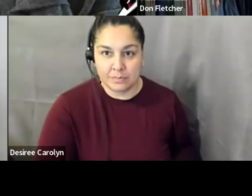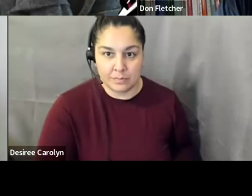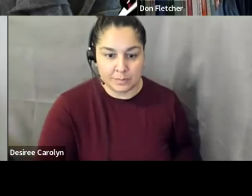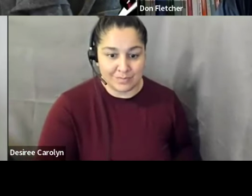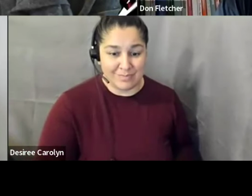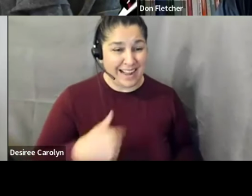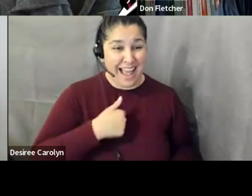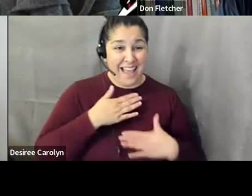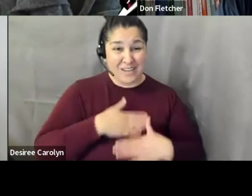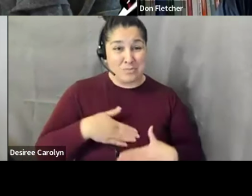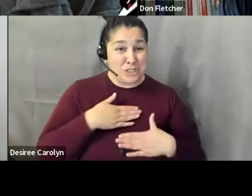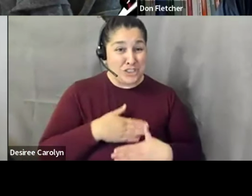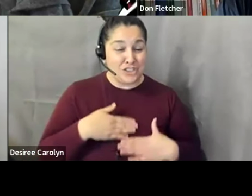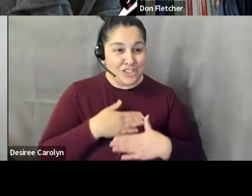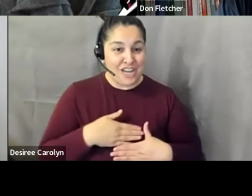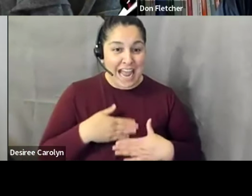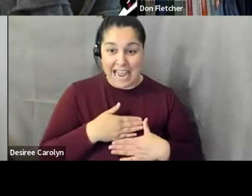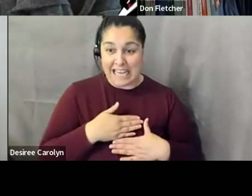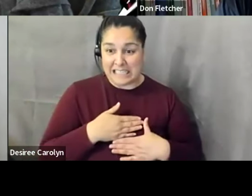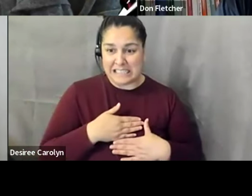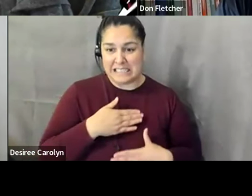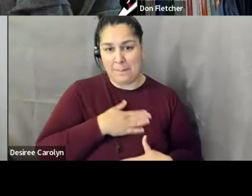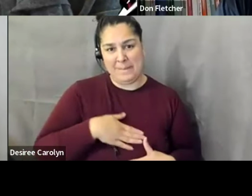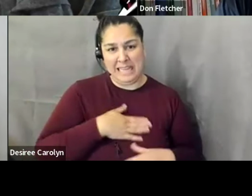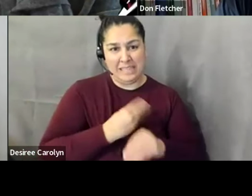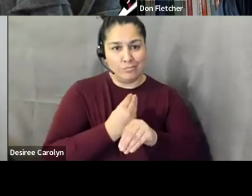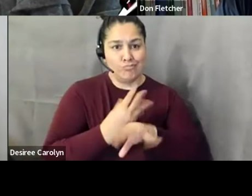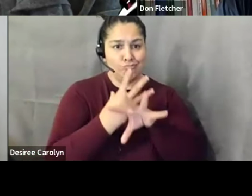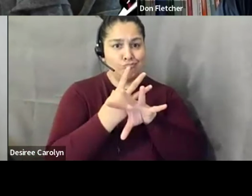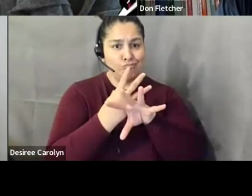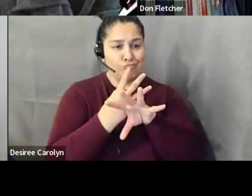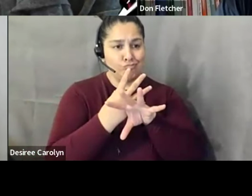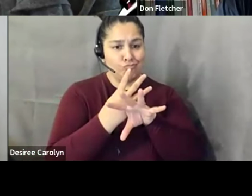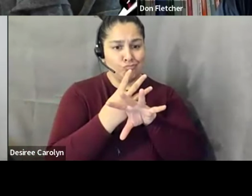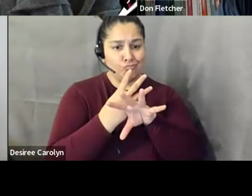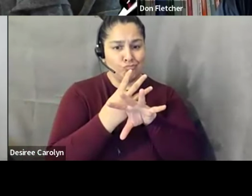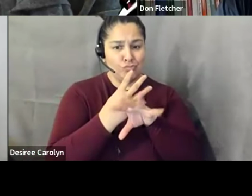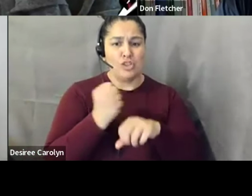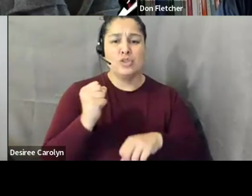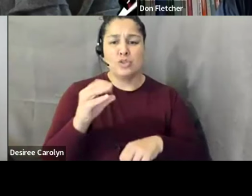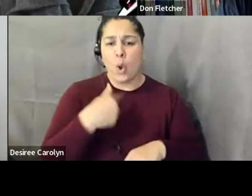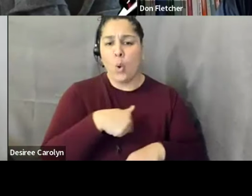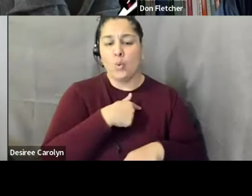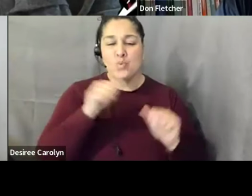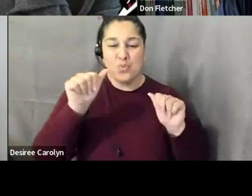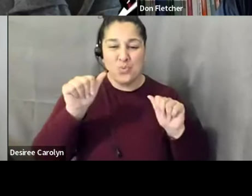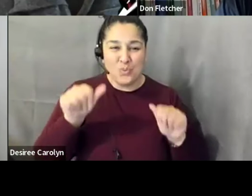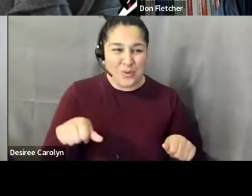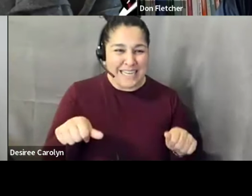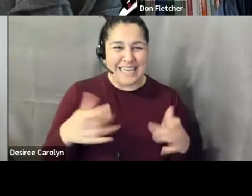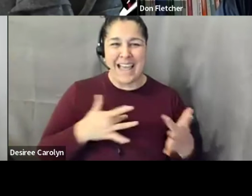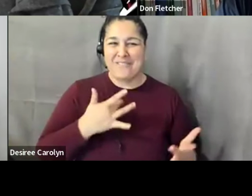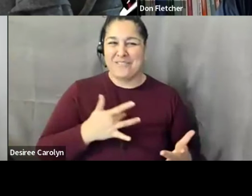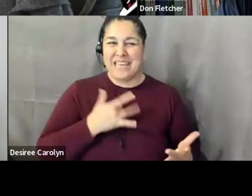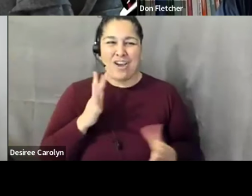I'd appreciate it very much if you would turn on your video so we can even virtually create a sense of